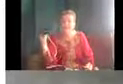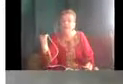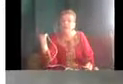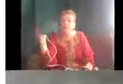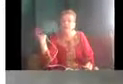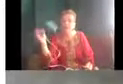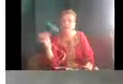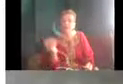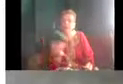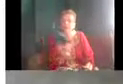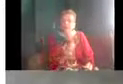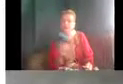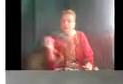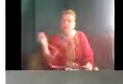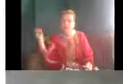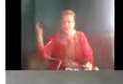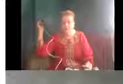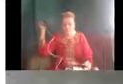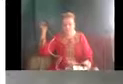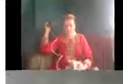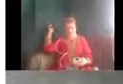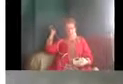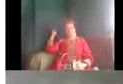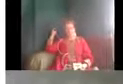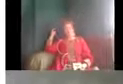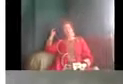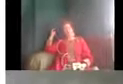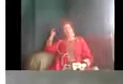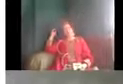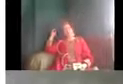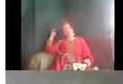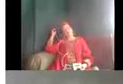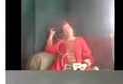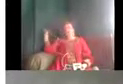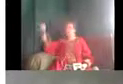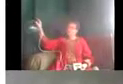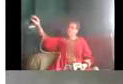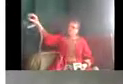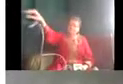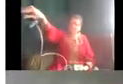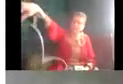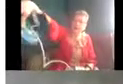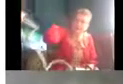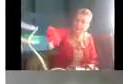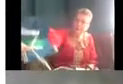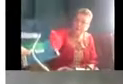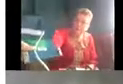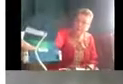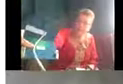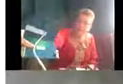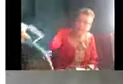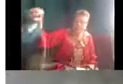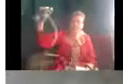anywhere on the body there's muscle movement so if I was in bed here and it has two clamps on the bottom